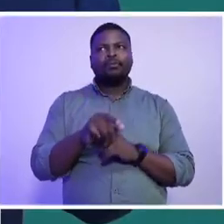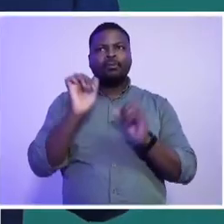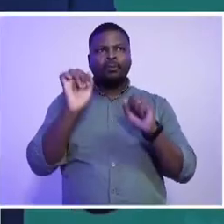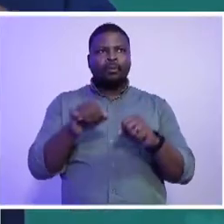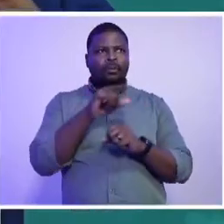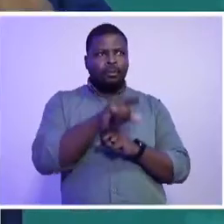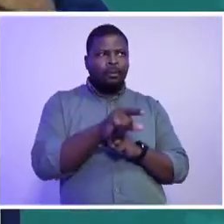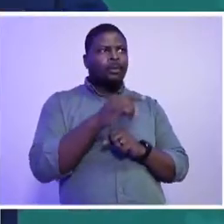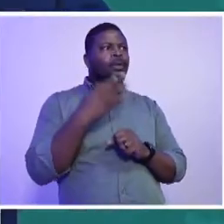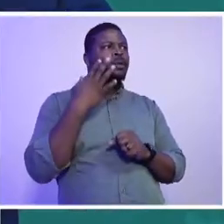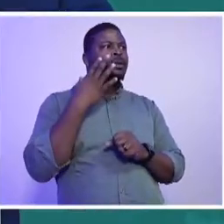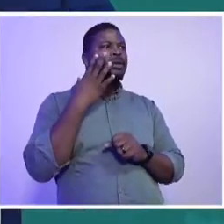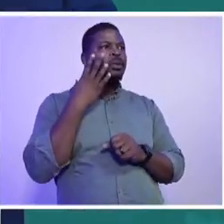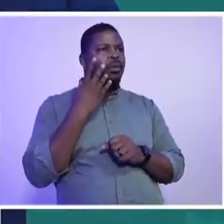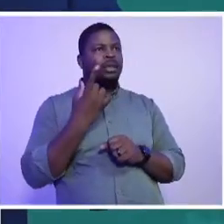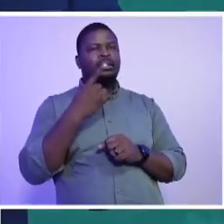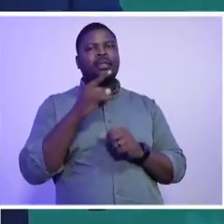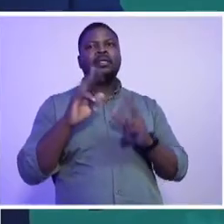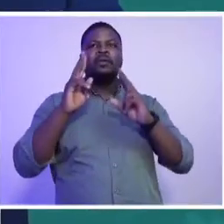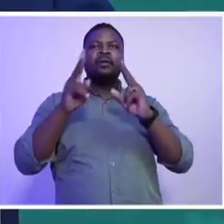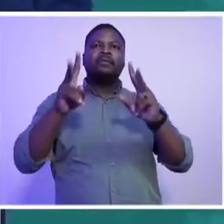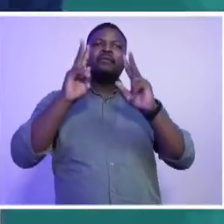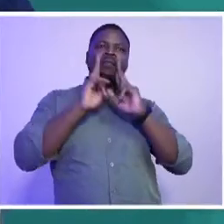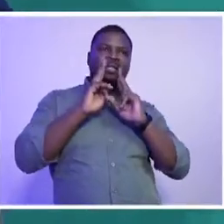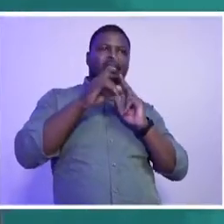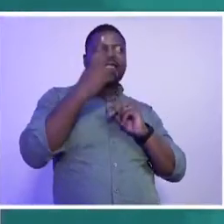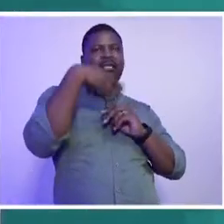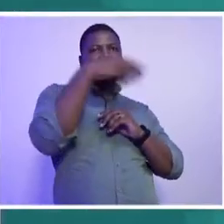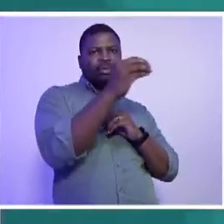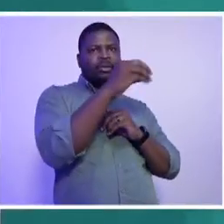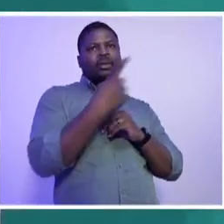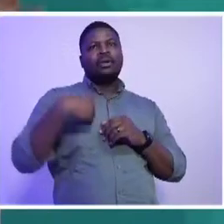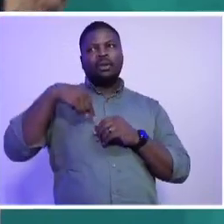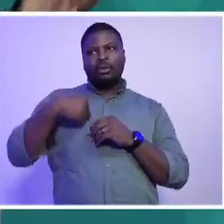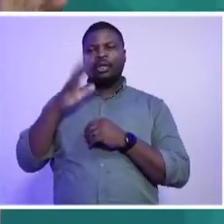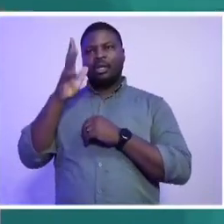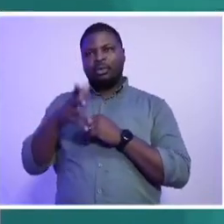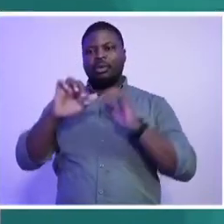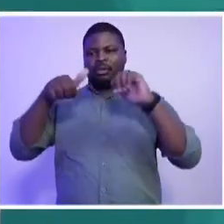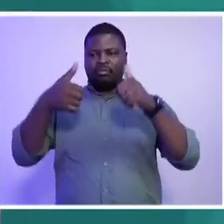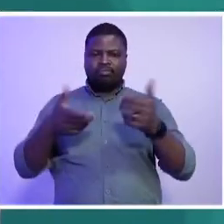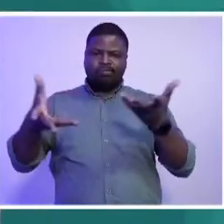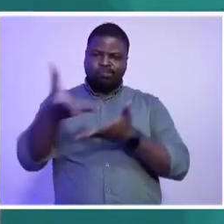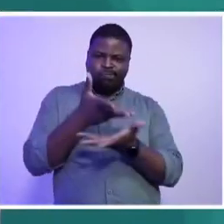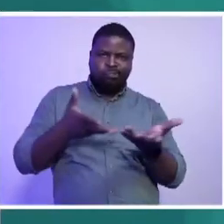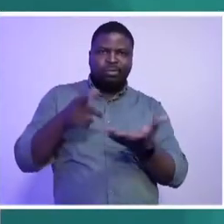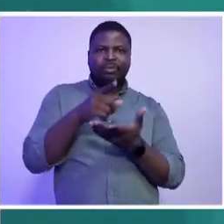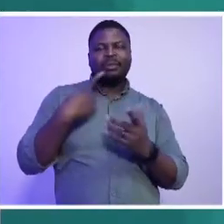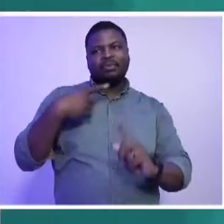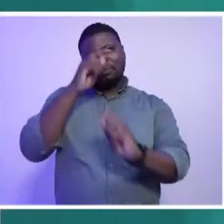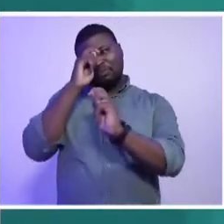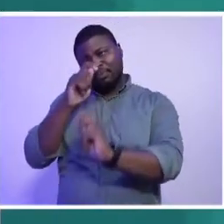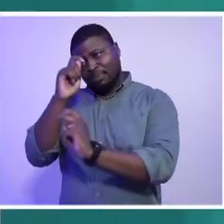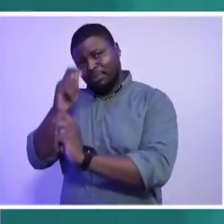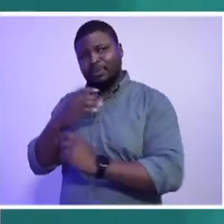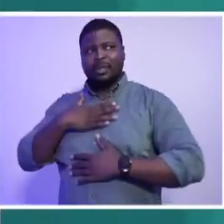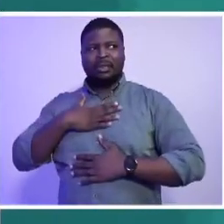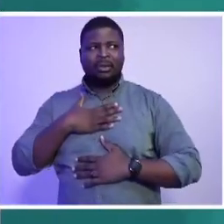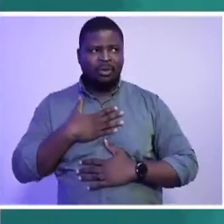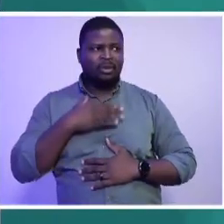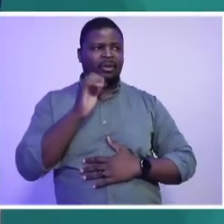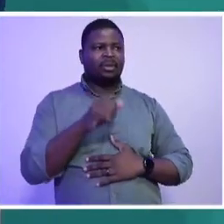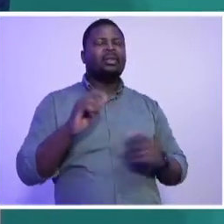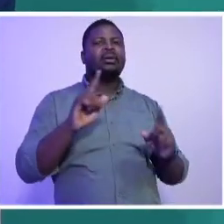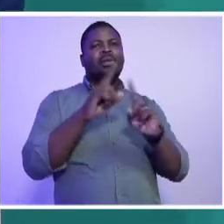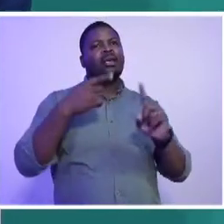guests leave, we are going to have our moment, right? And acknowledge each other a little bit more. But I'm